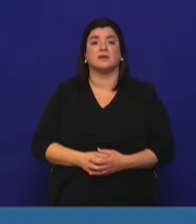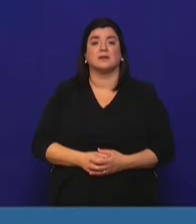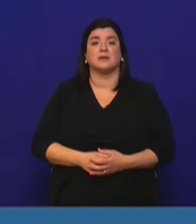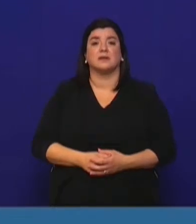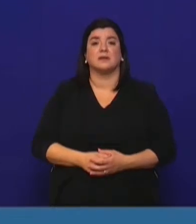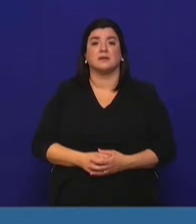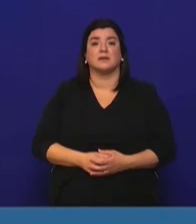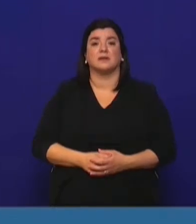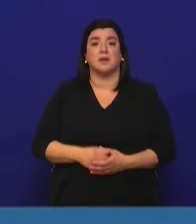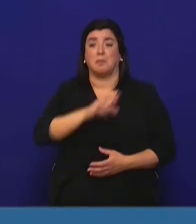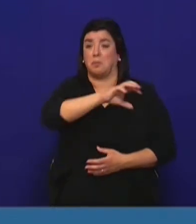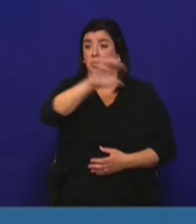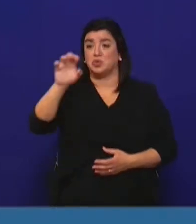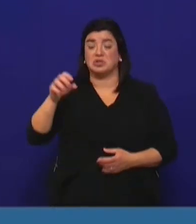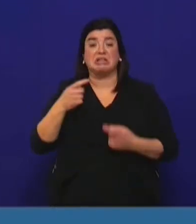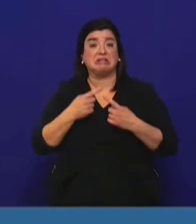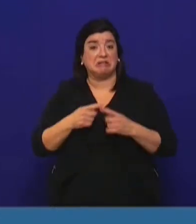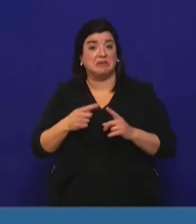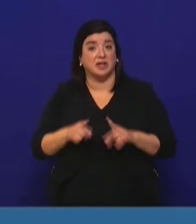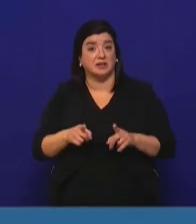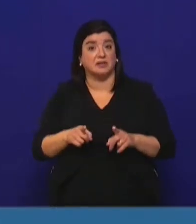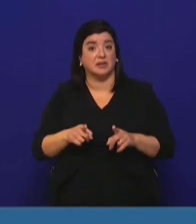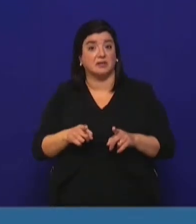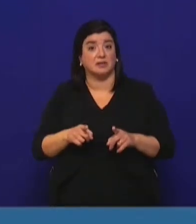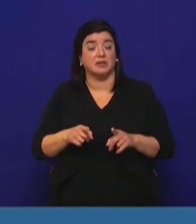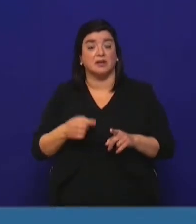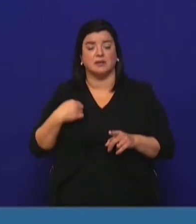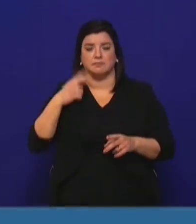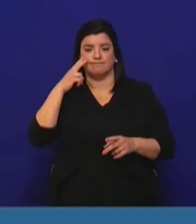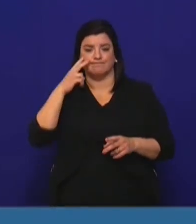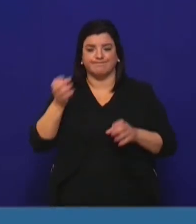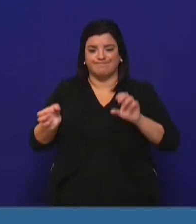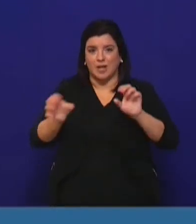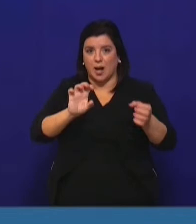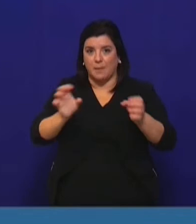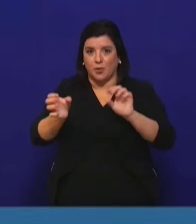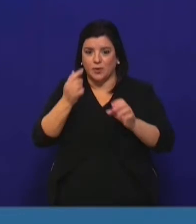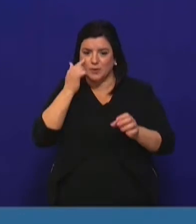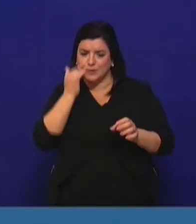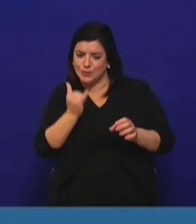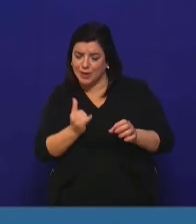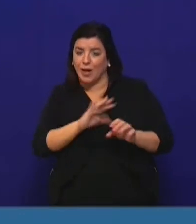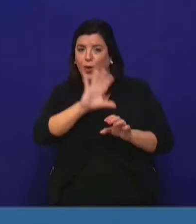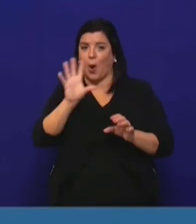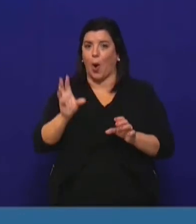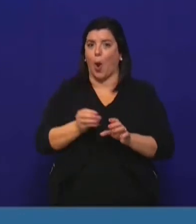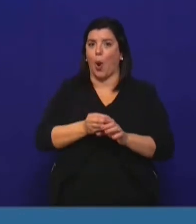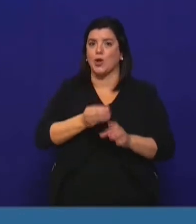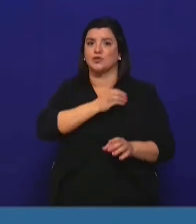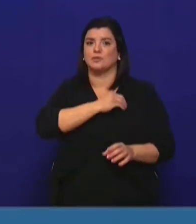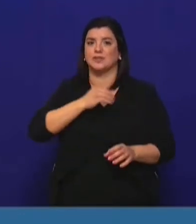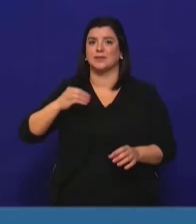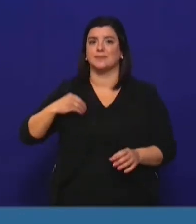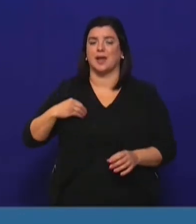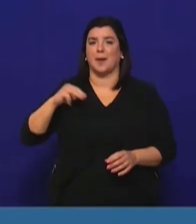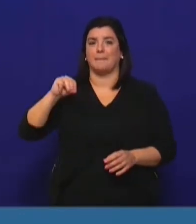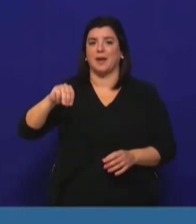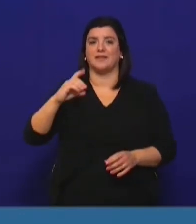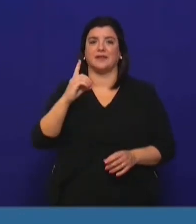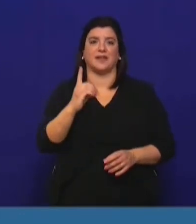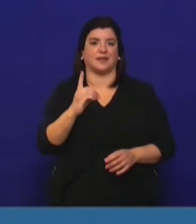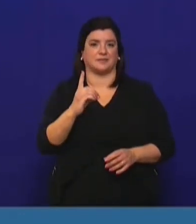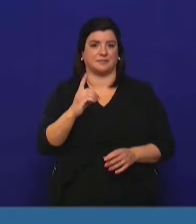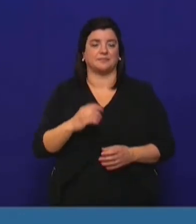fil-hubs tagħna li dawn jiġu analizzati fil-laboratorju ta' Mater Dei u kemm jagħmlu